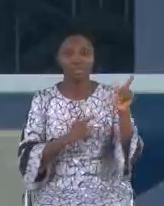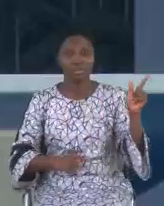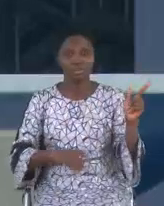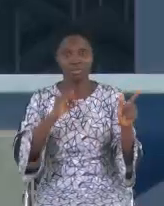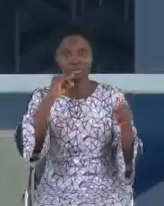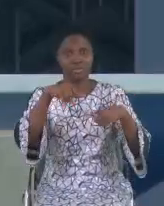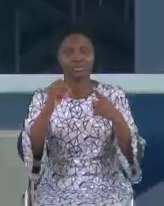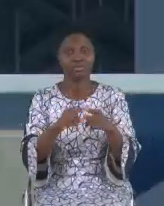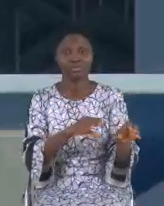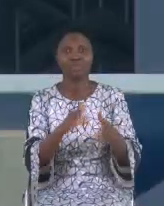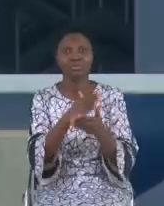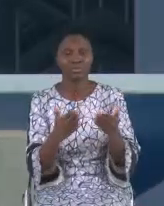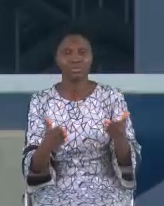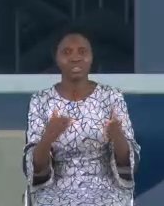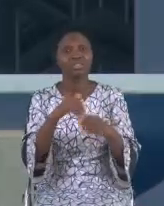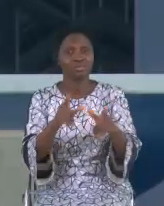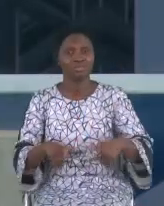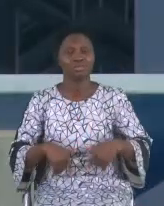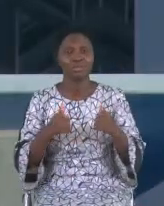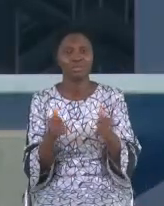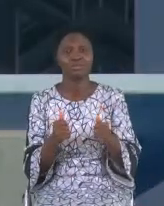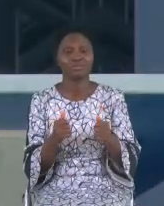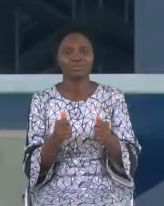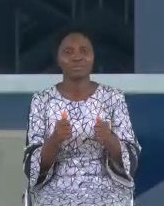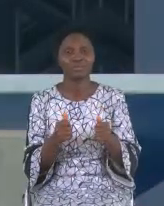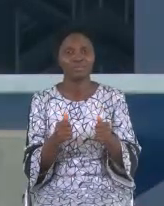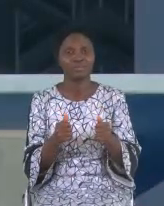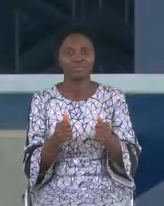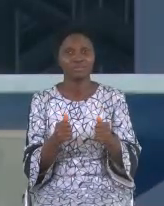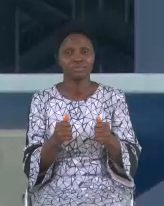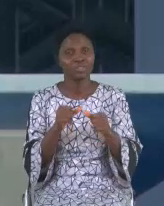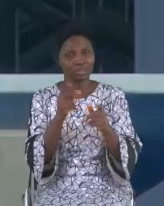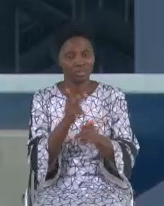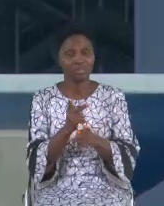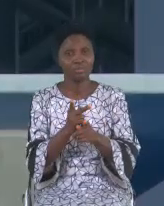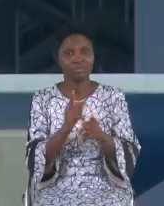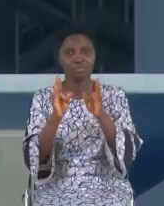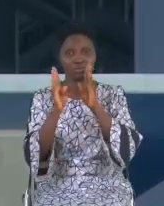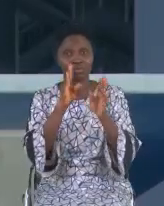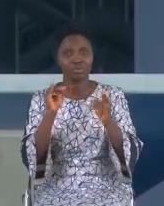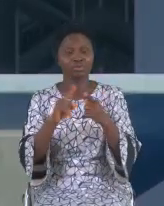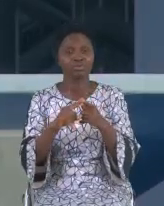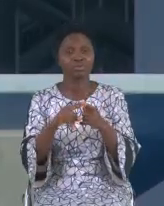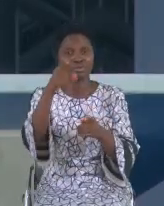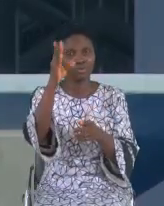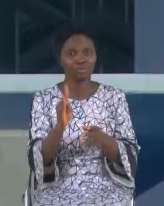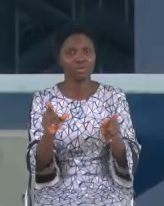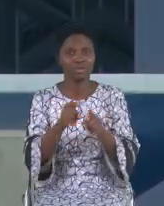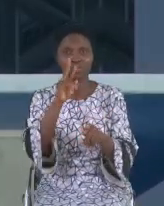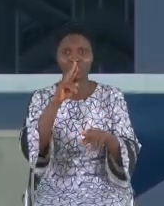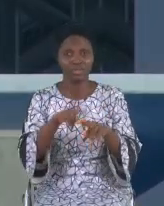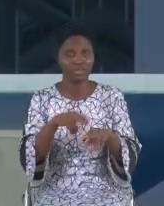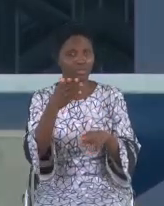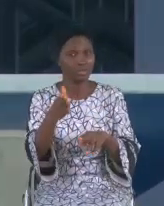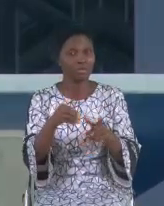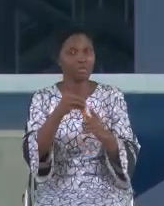away. So be talking to God as you are seated or standing. Tell the Lord that tonight I